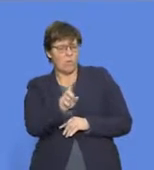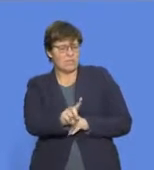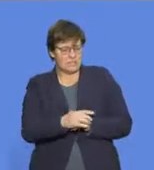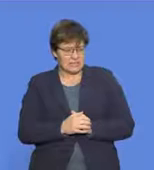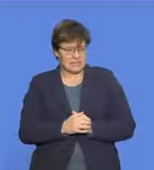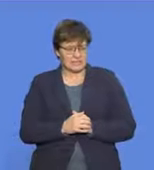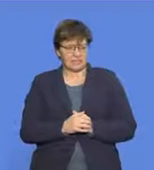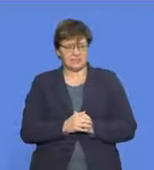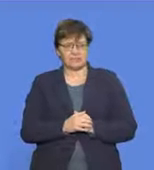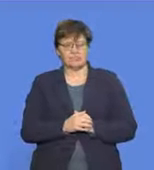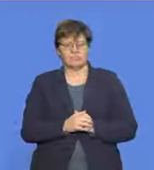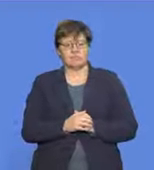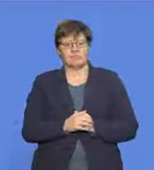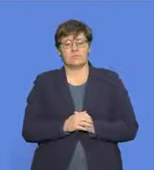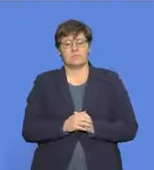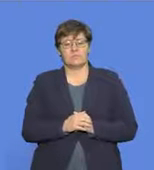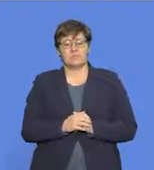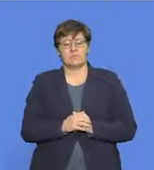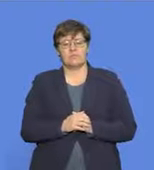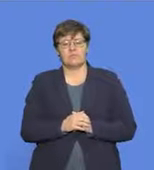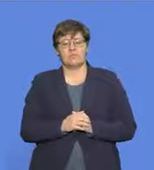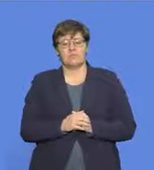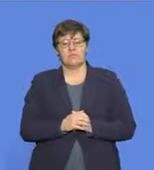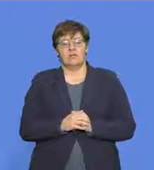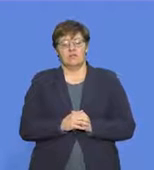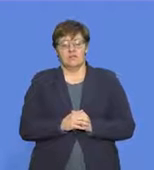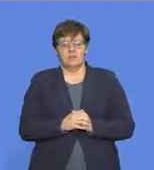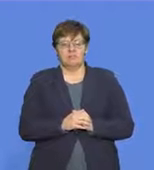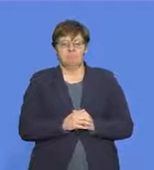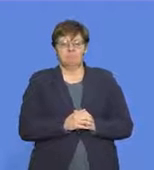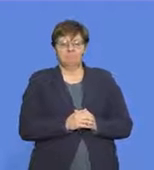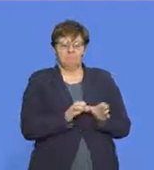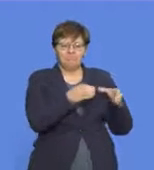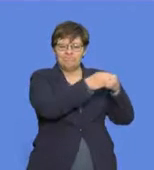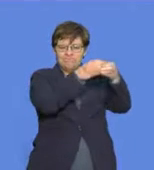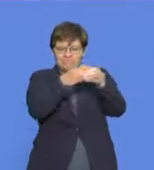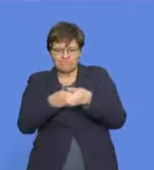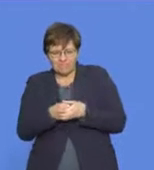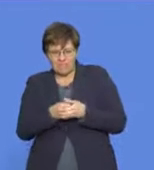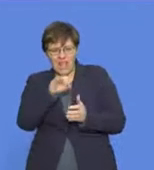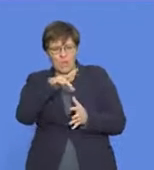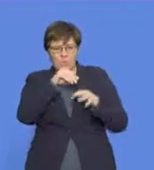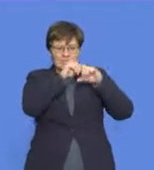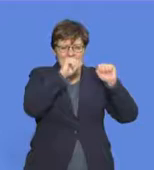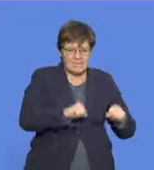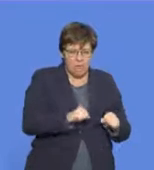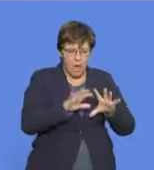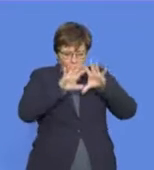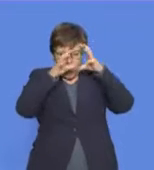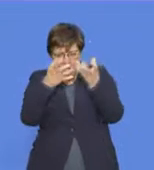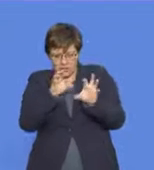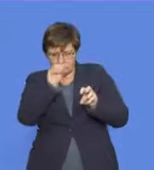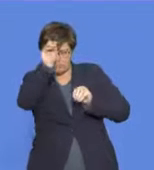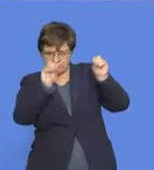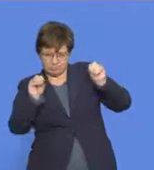we're looking at this term, we look at the distribution of species and ecosystems in geographic space and